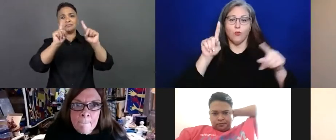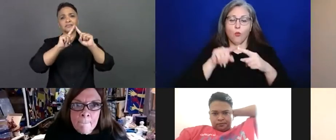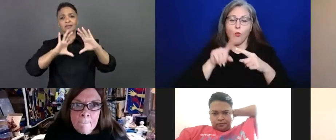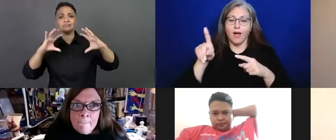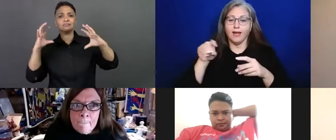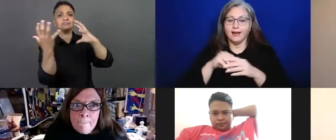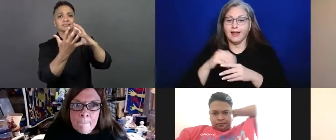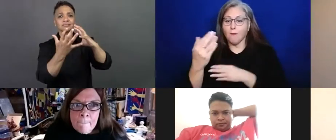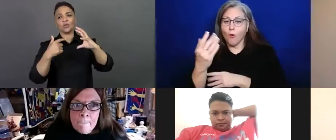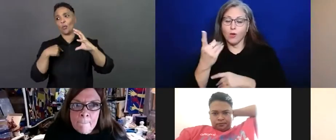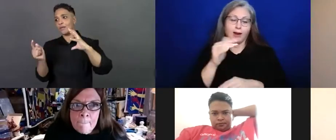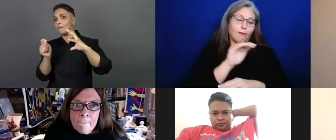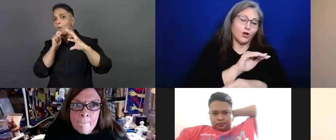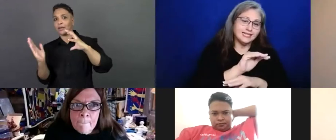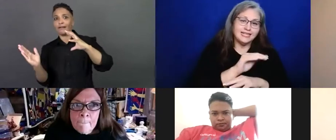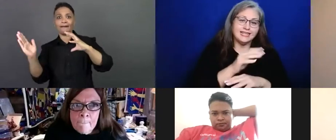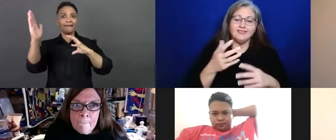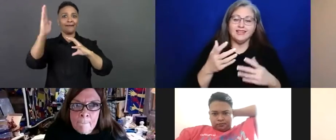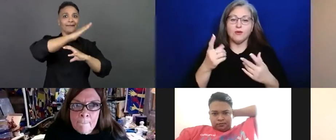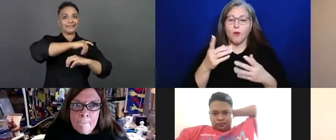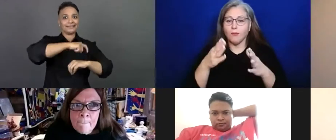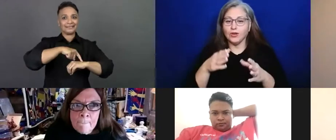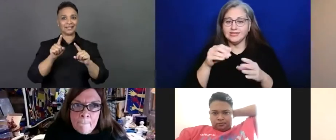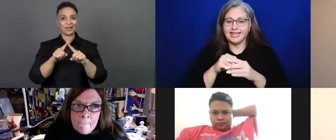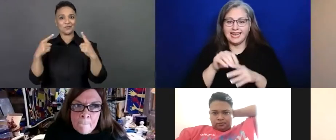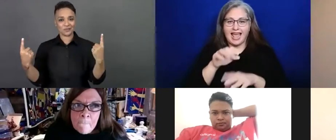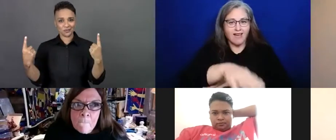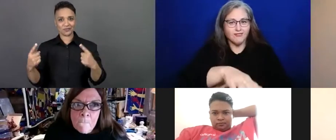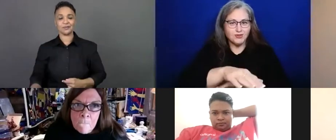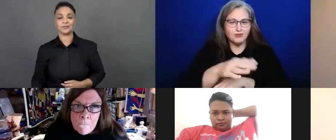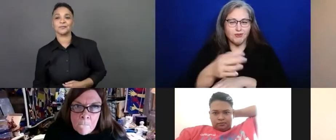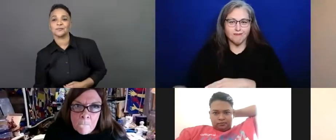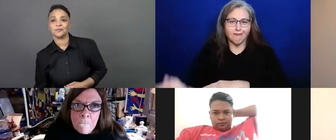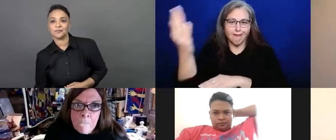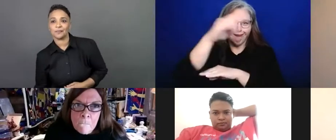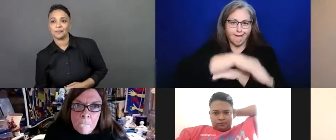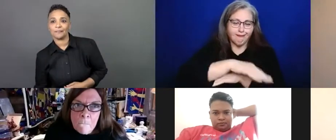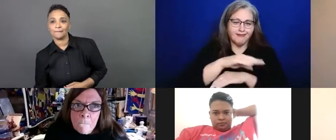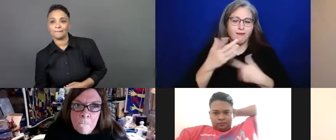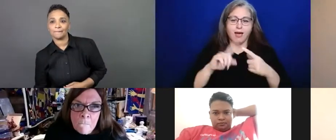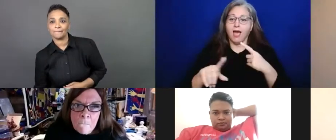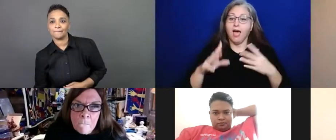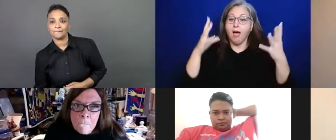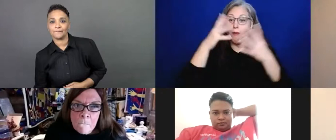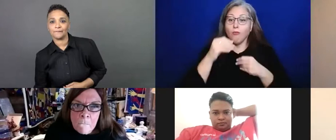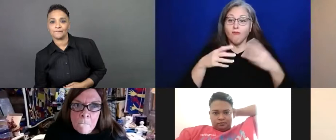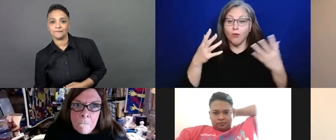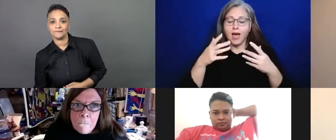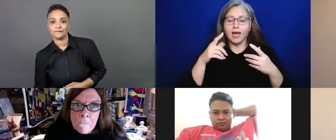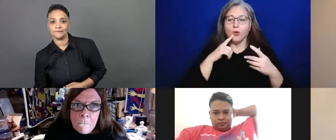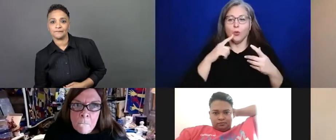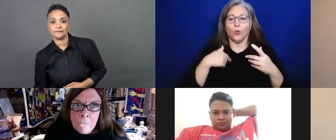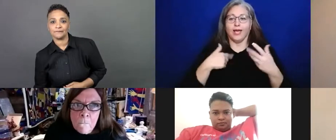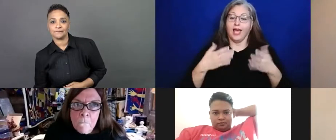one person's in the evening, and one person's in the afternoon. And I think what was really beautiful is we kind of ended